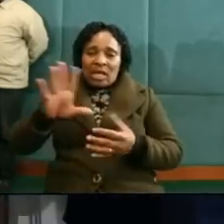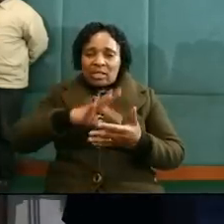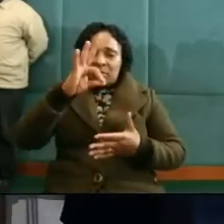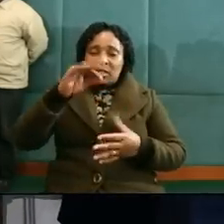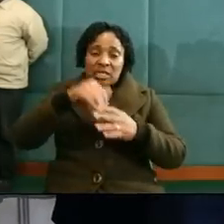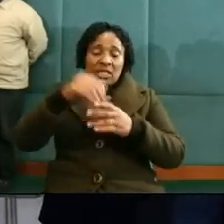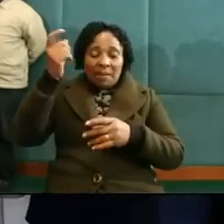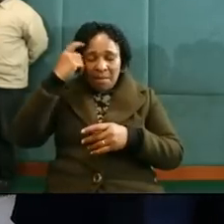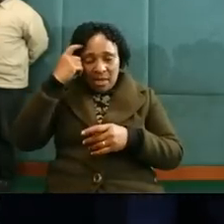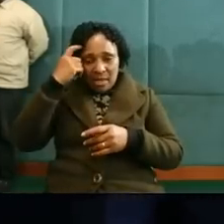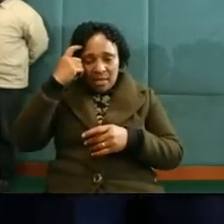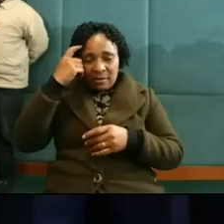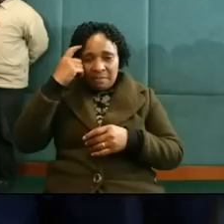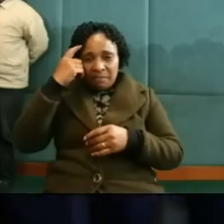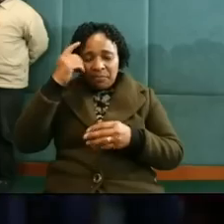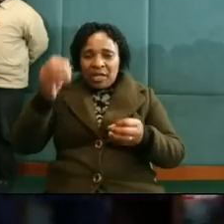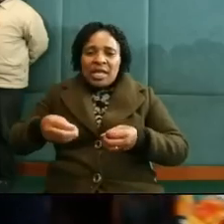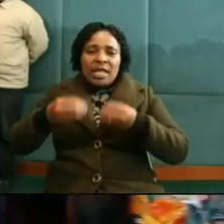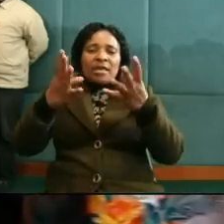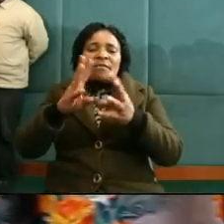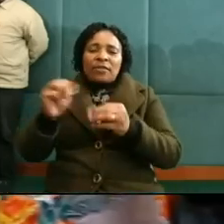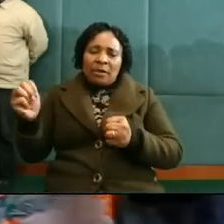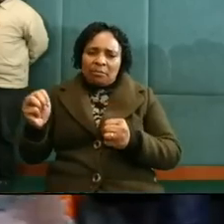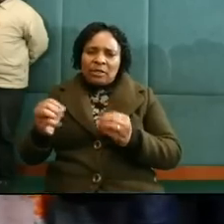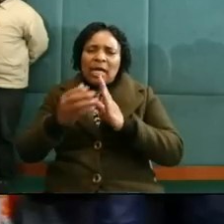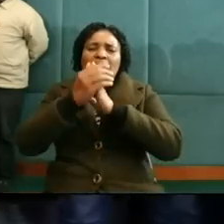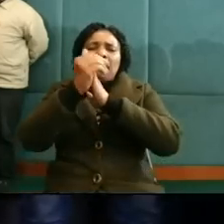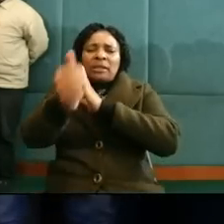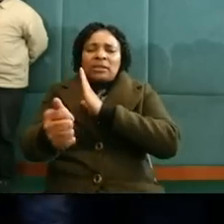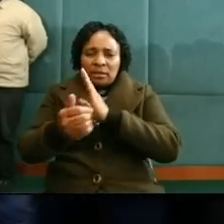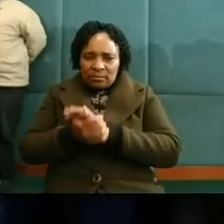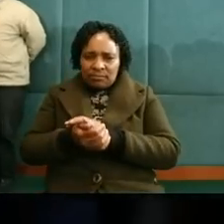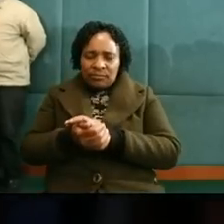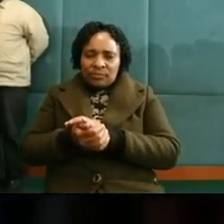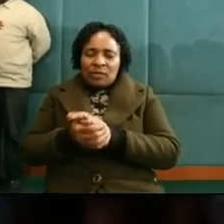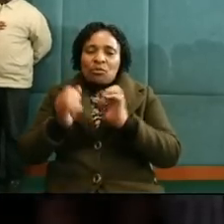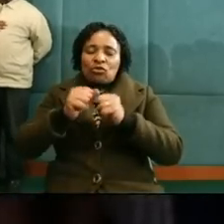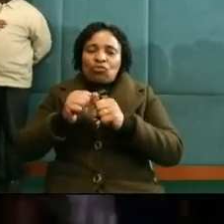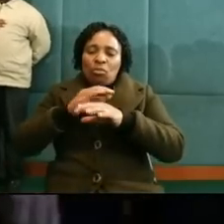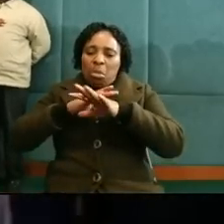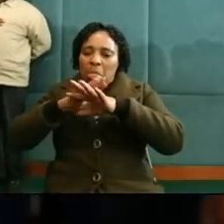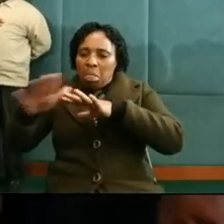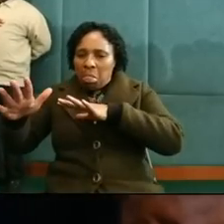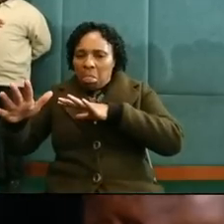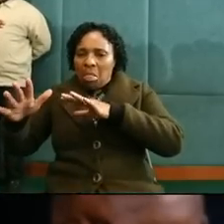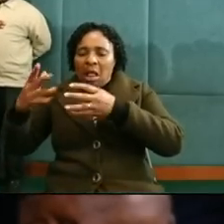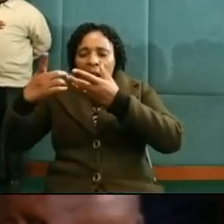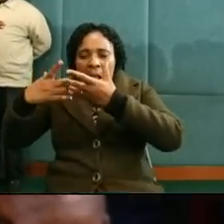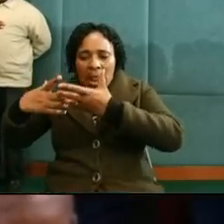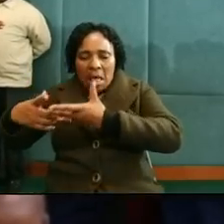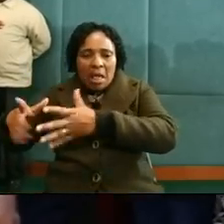their mind. Give them the capacity to release and let go